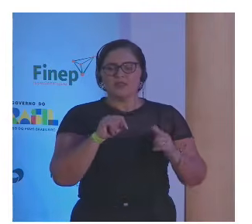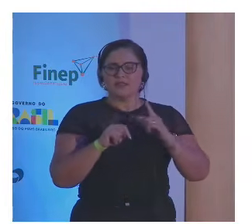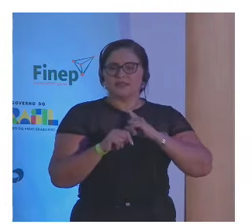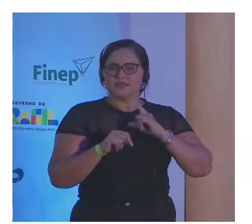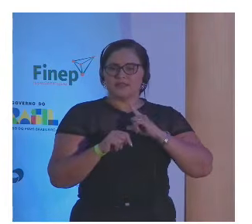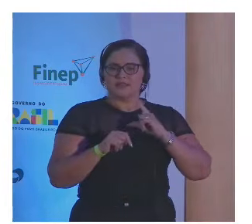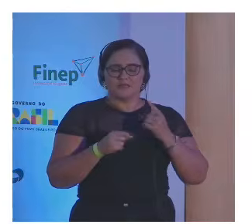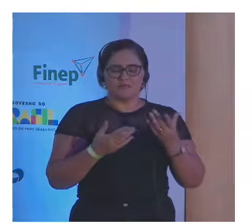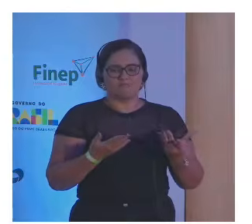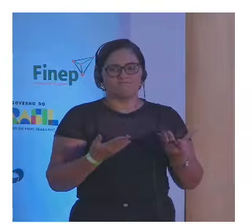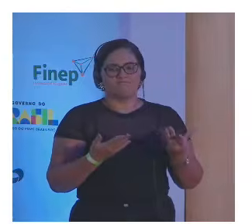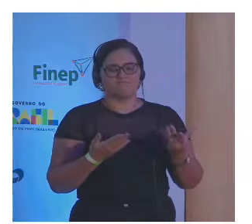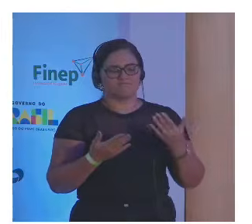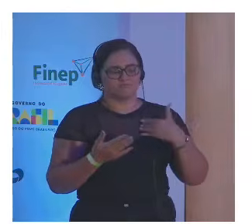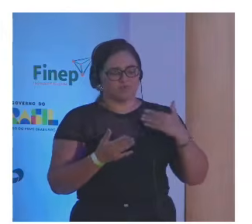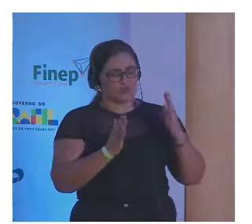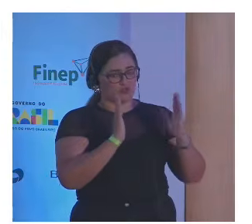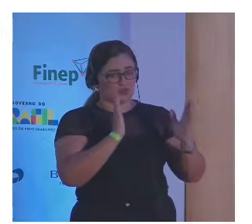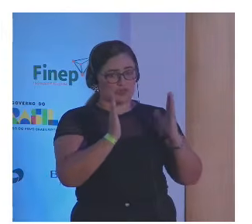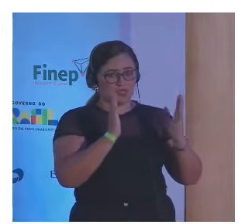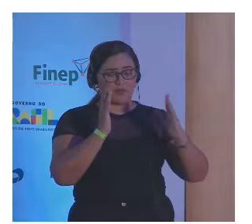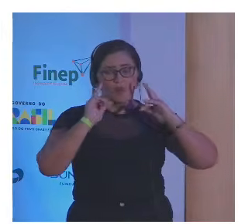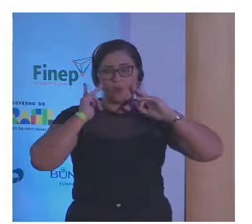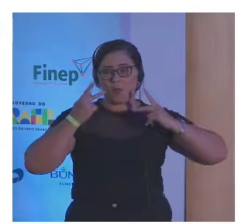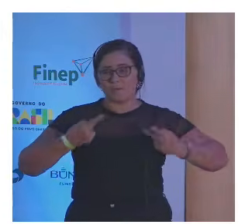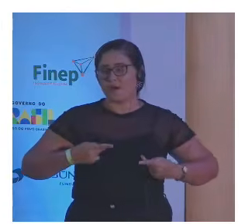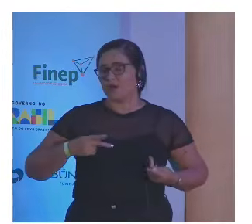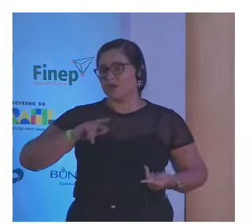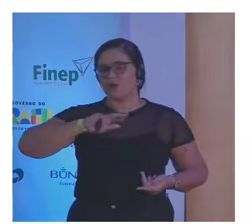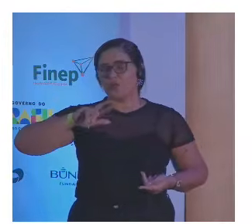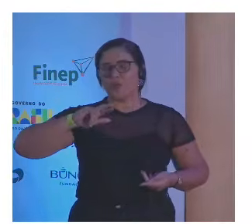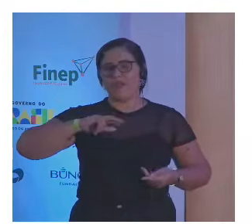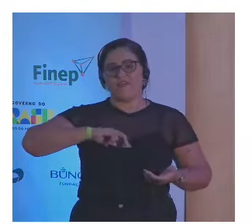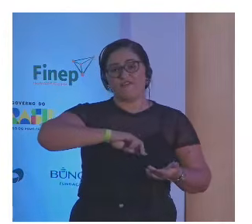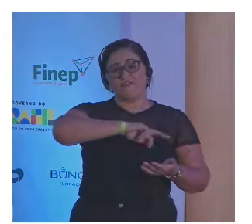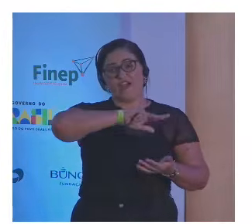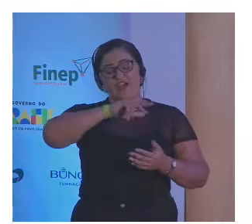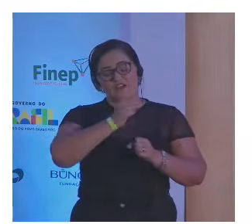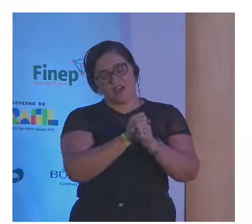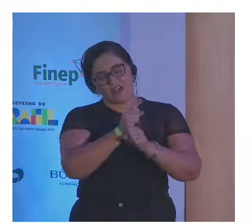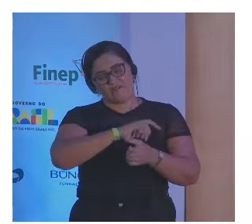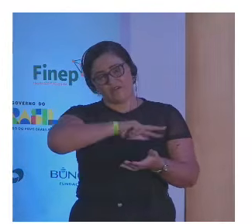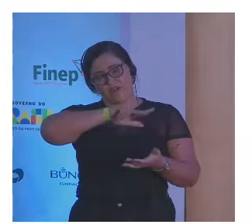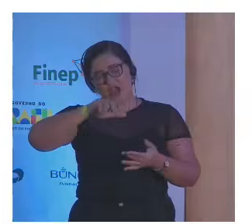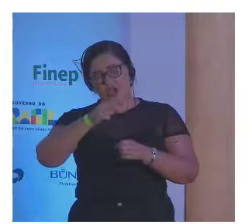years. It's on decades to a century. And the